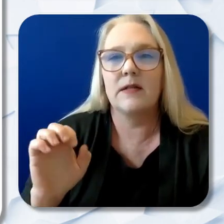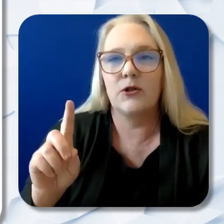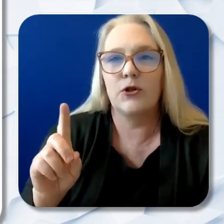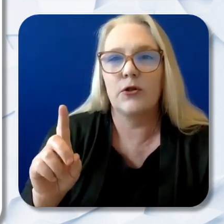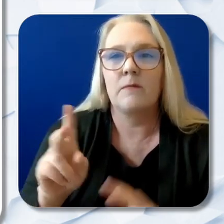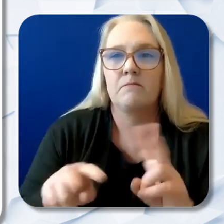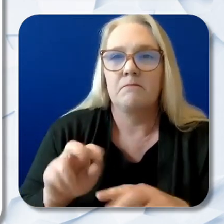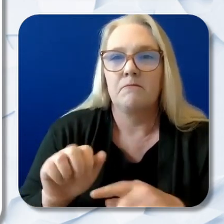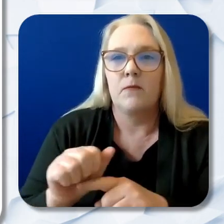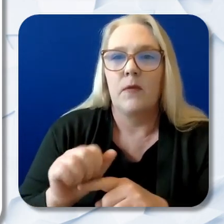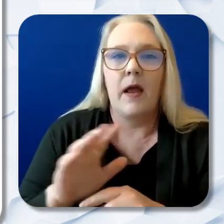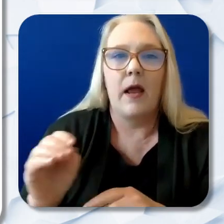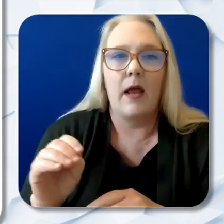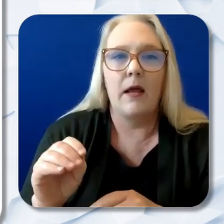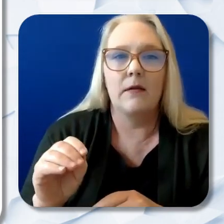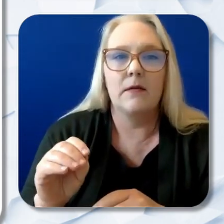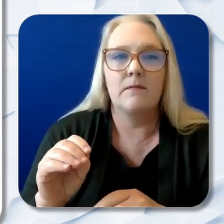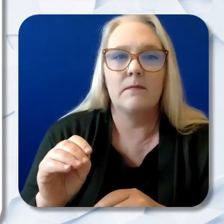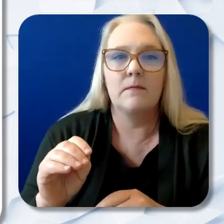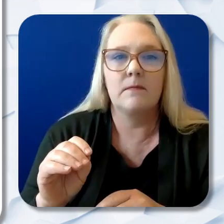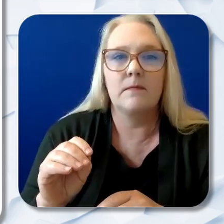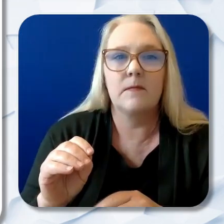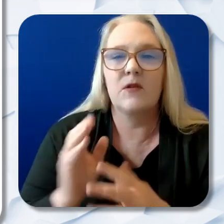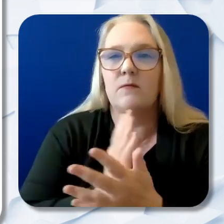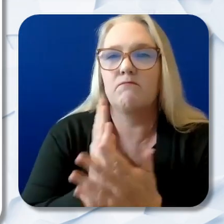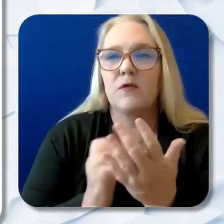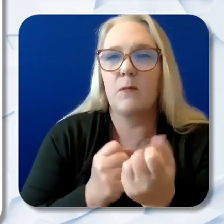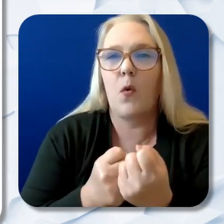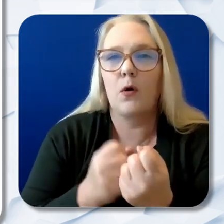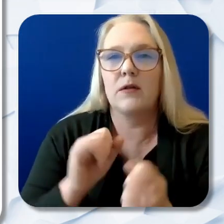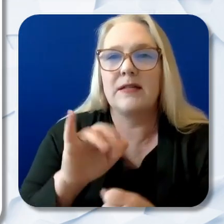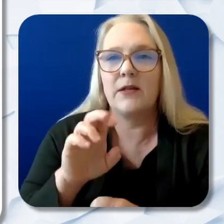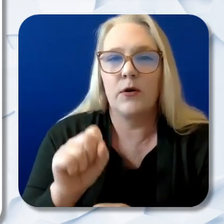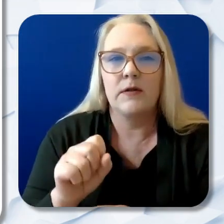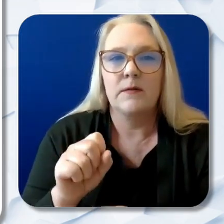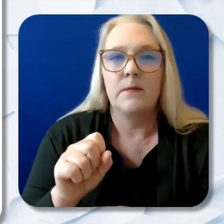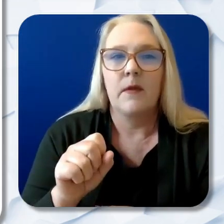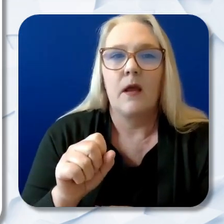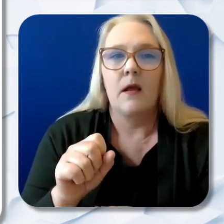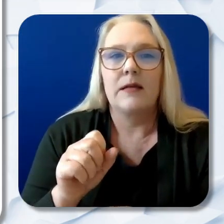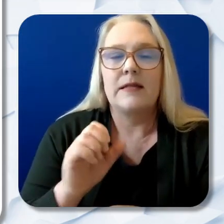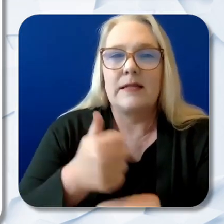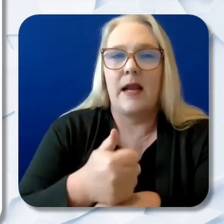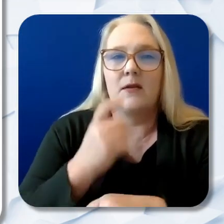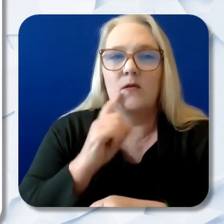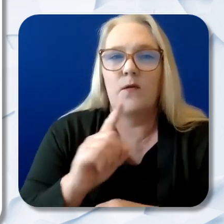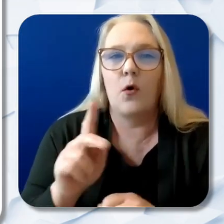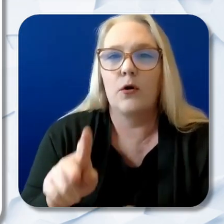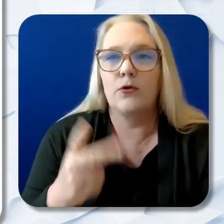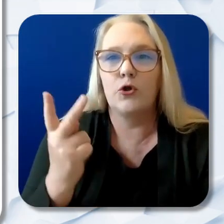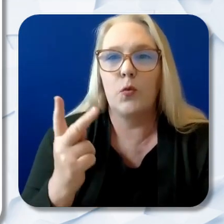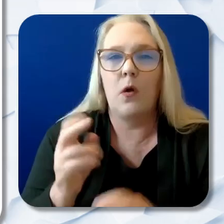the class support series include settings with dual language learners, settings with children